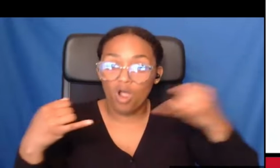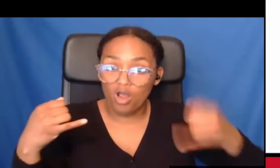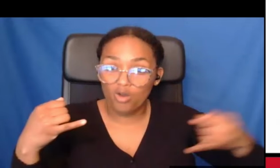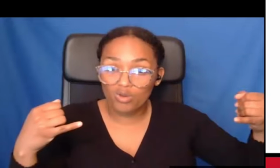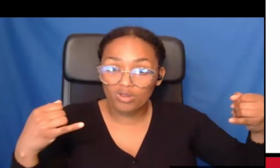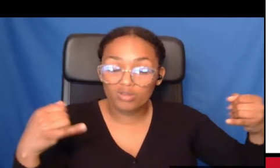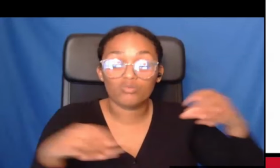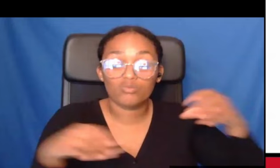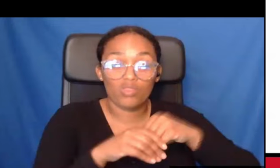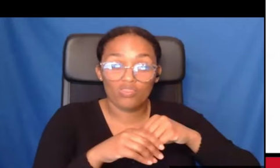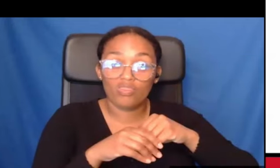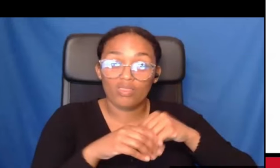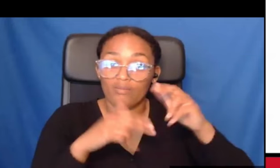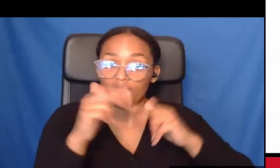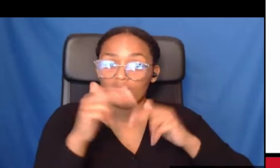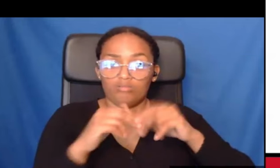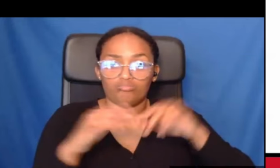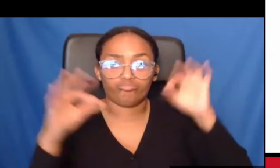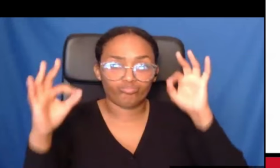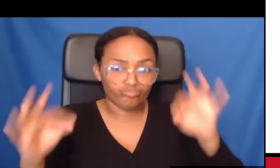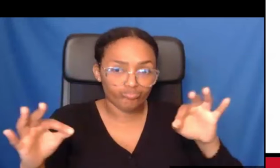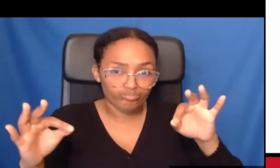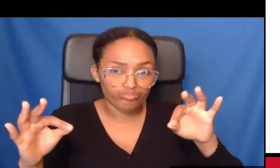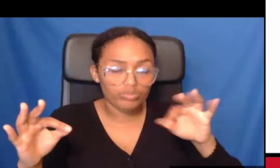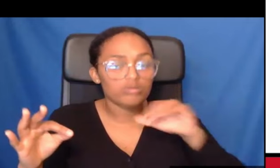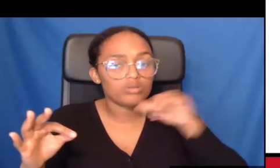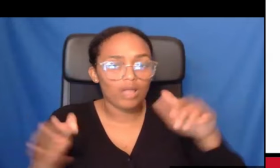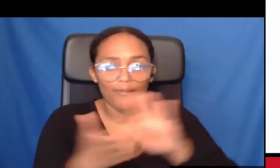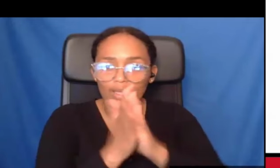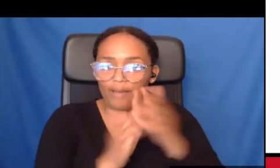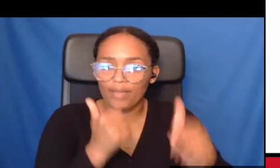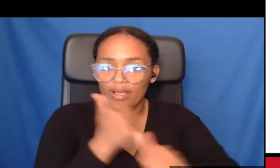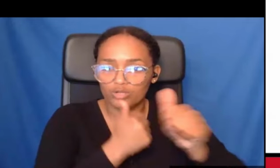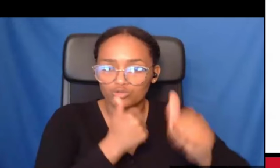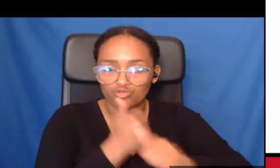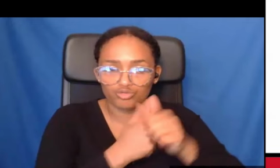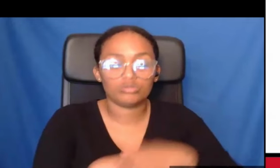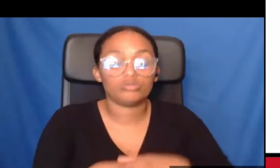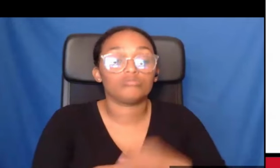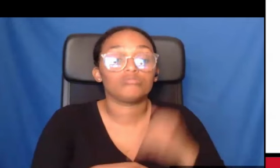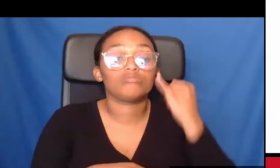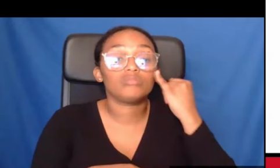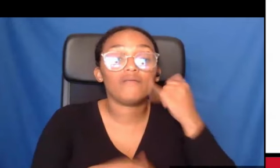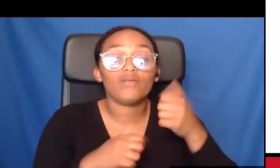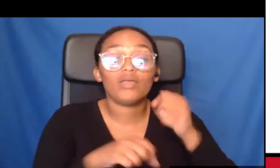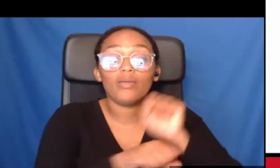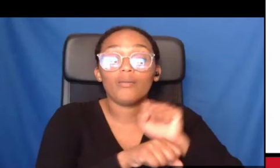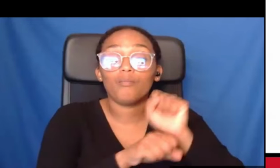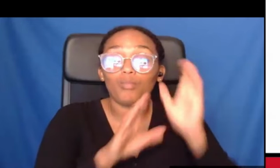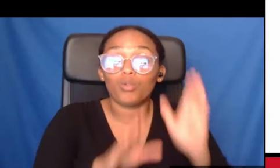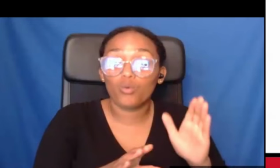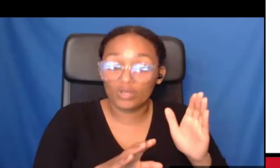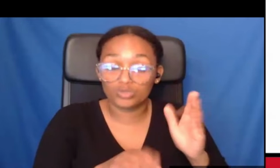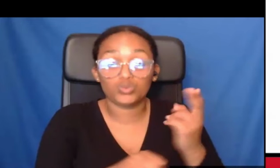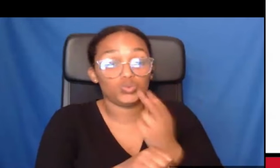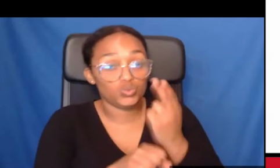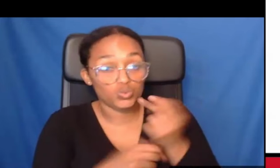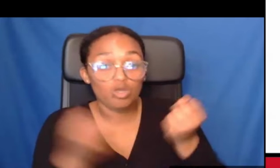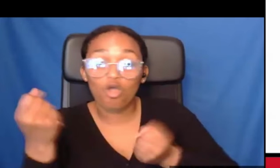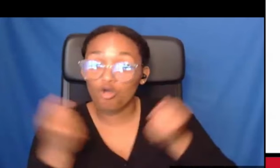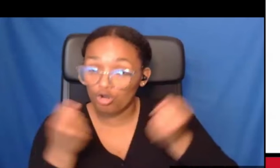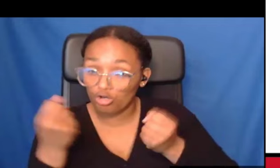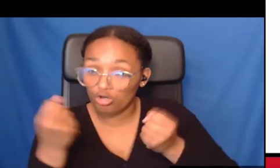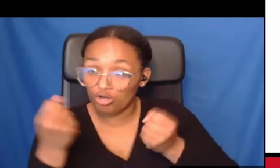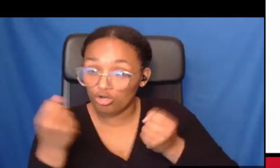If your employees operate company cars, as we've already said, clean driving records and proper